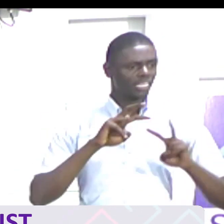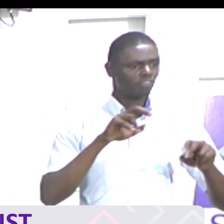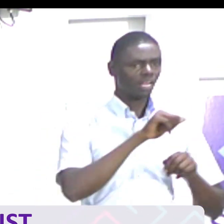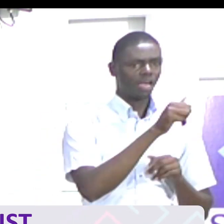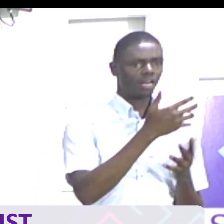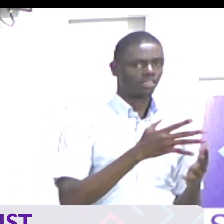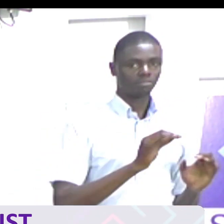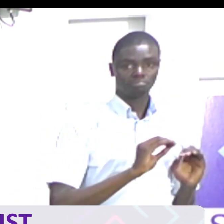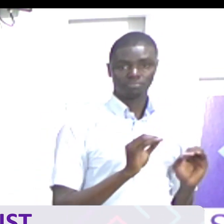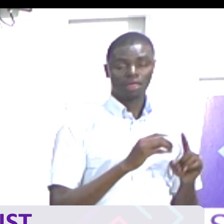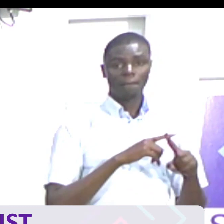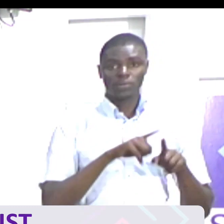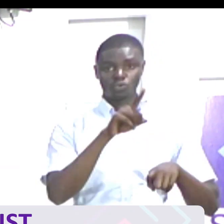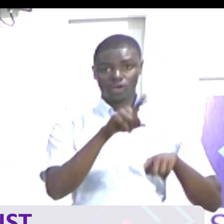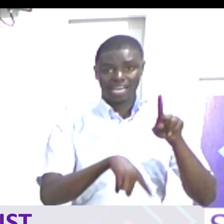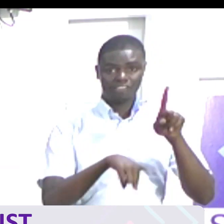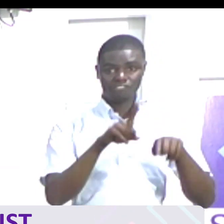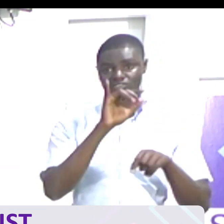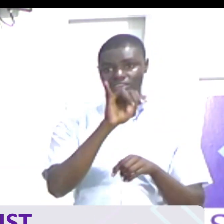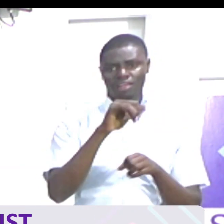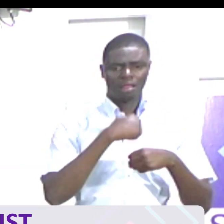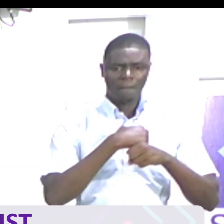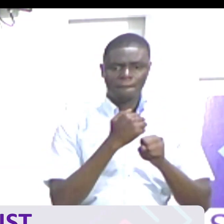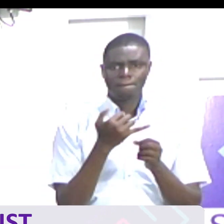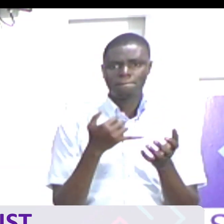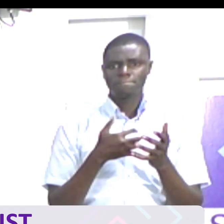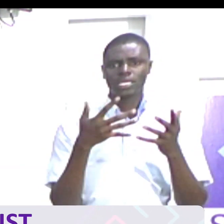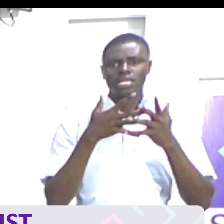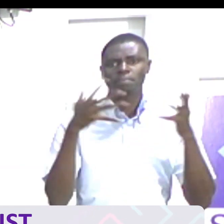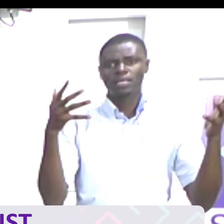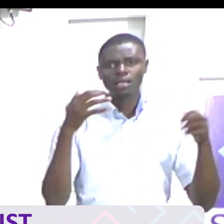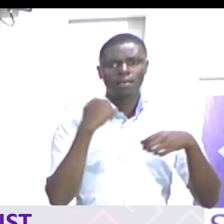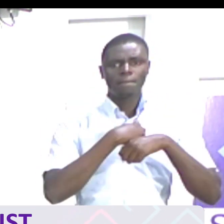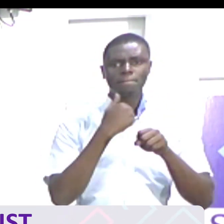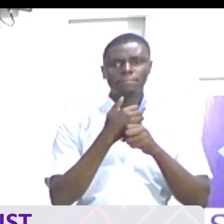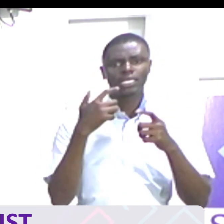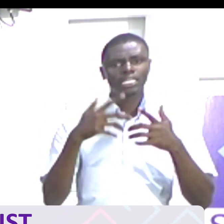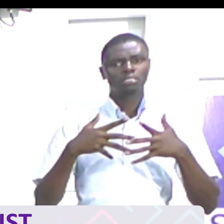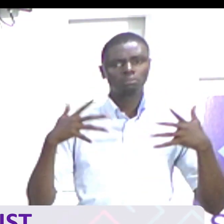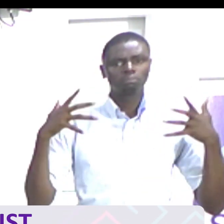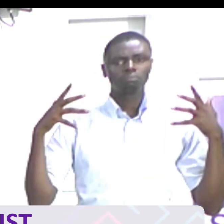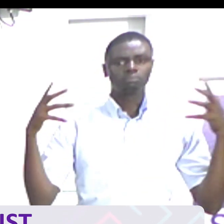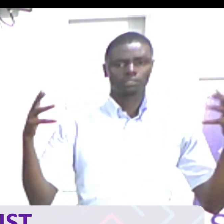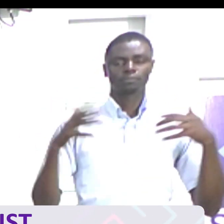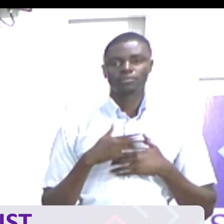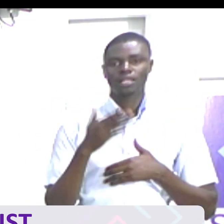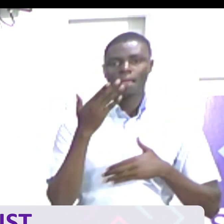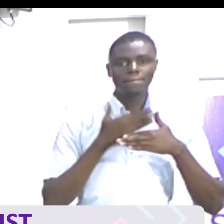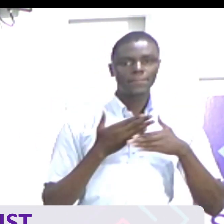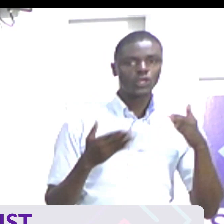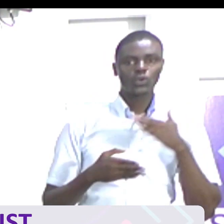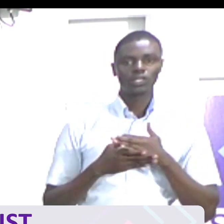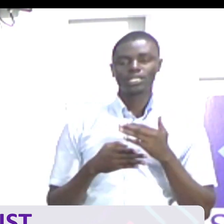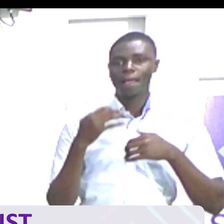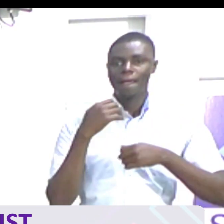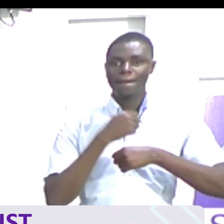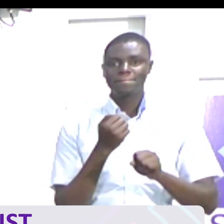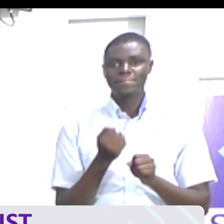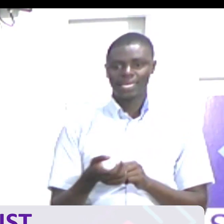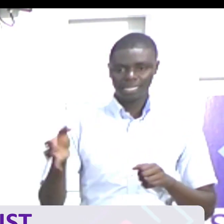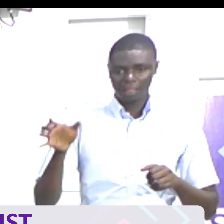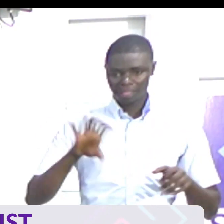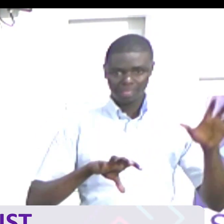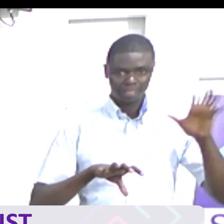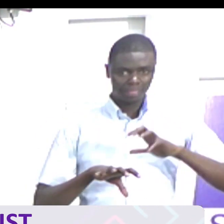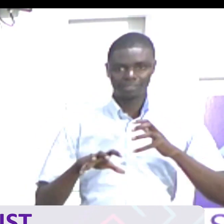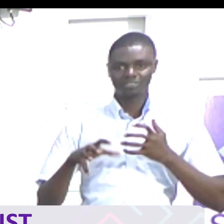can diversify that, make it bigger, make it greater. I'll see you build fanya cocktail yani.